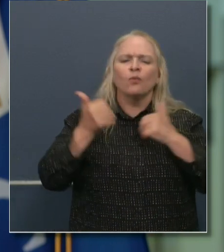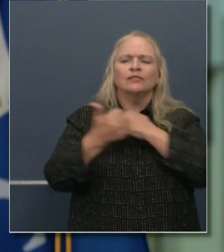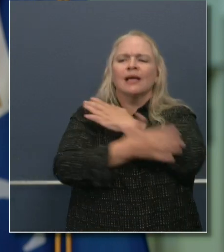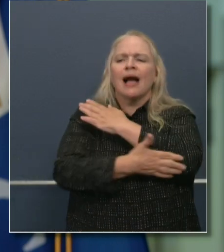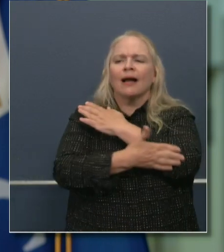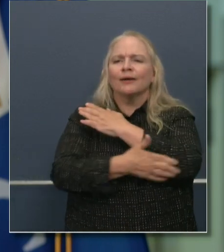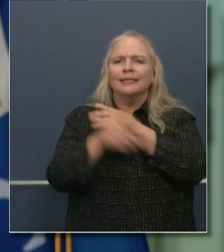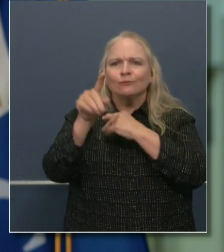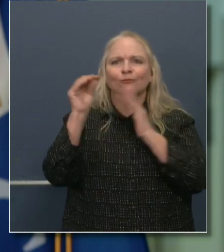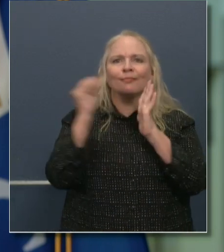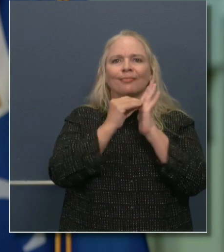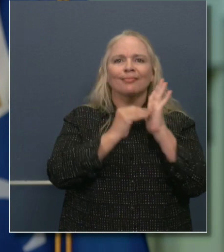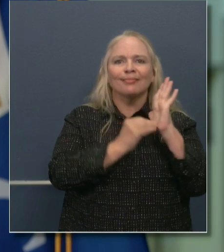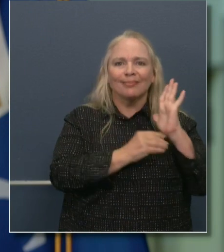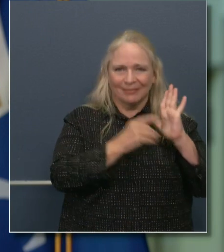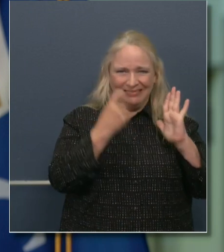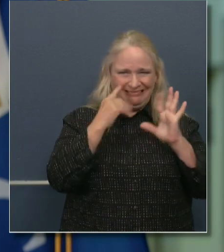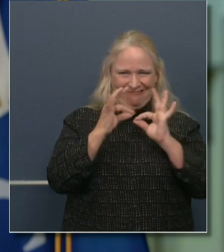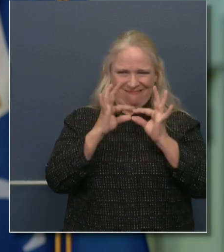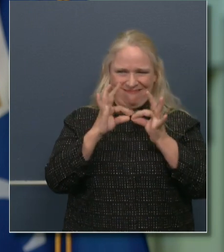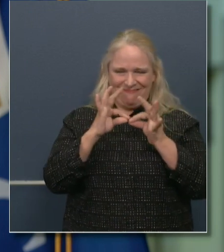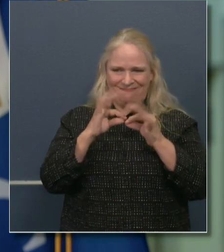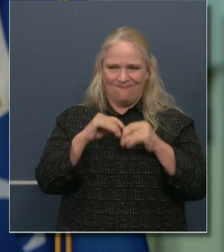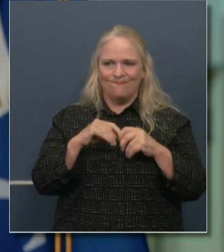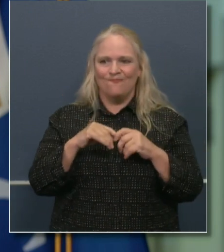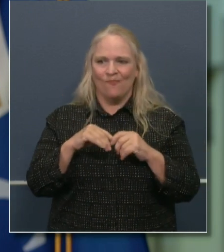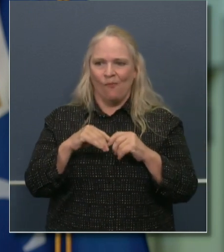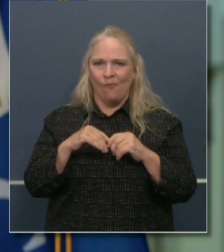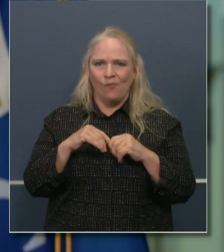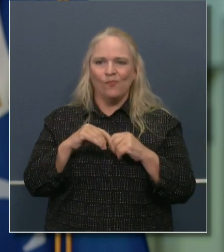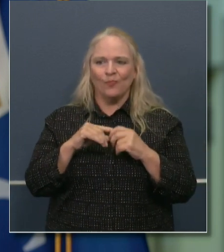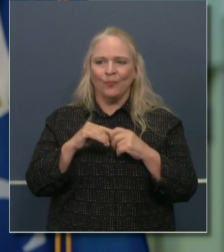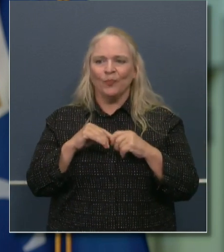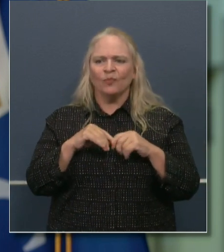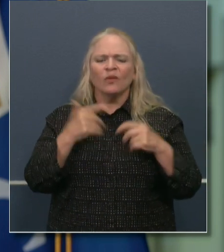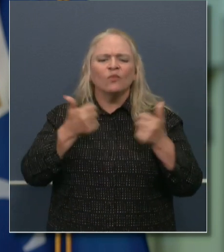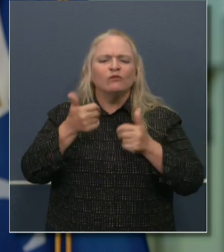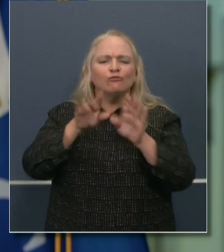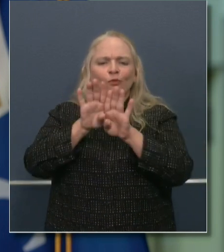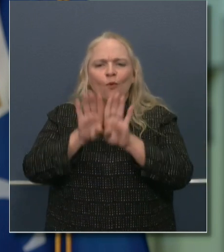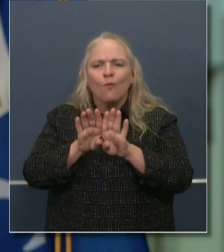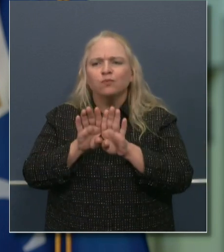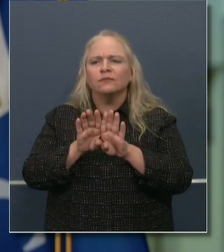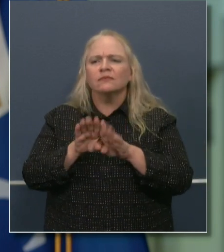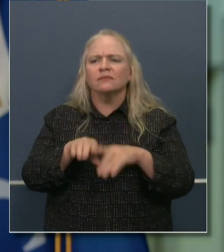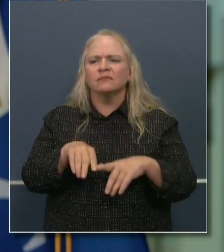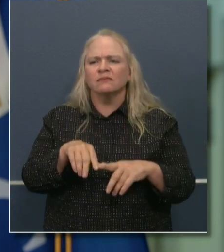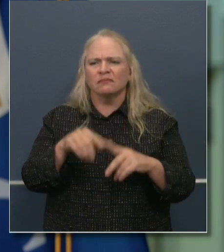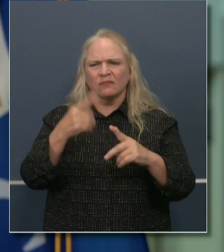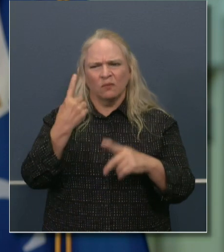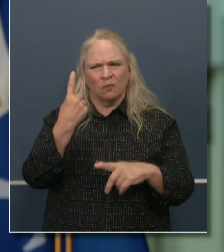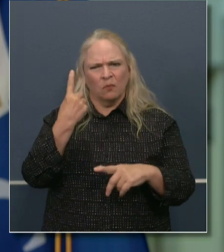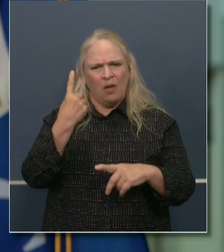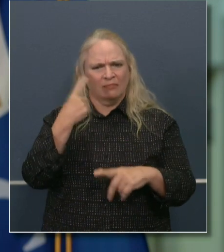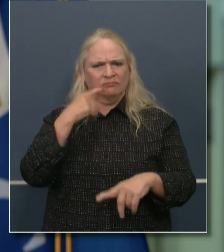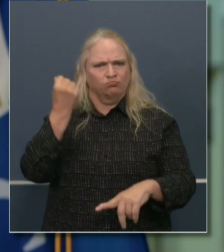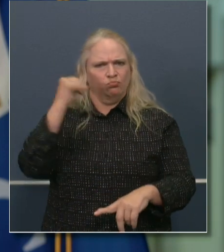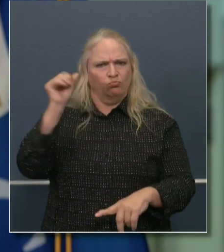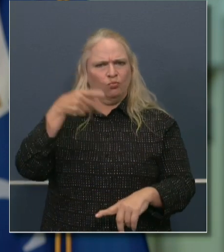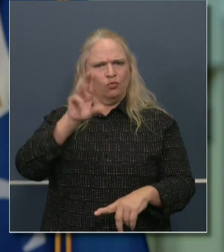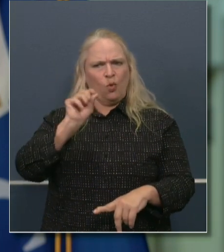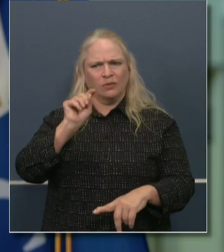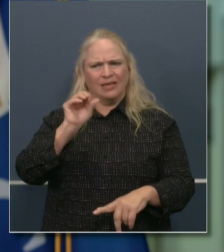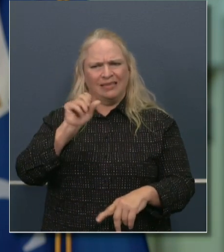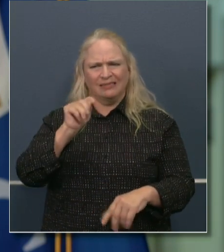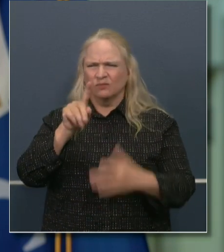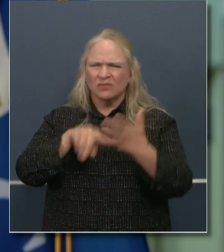for 3 consecutive days, one of the items listed is protests. Can you explain what that means? One of the, I'm